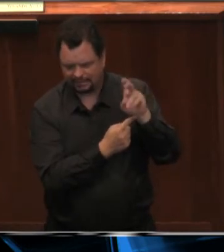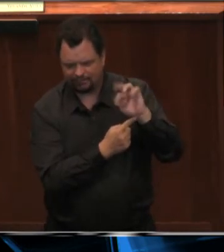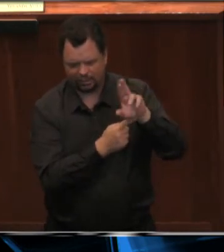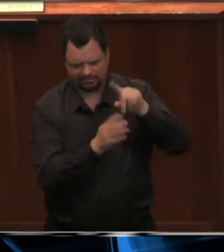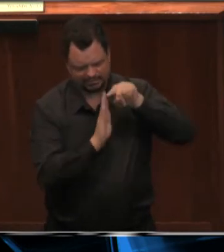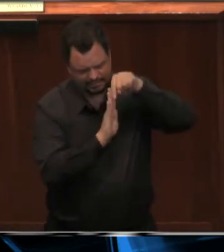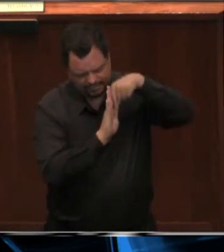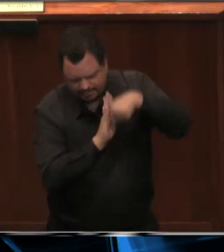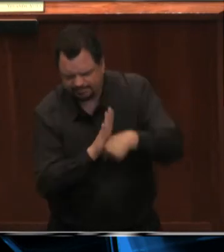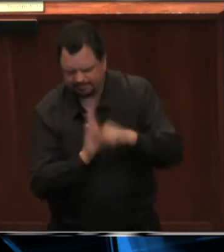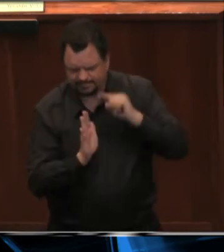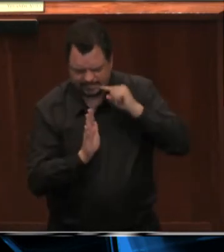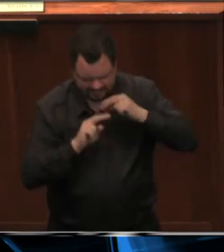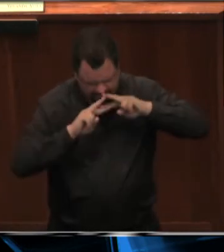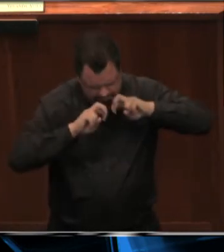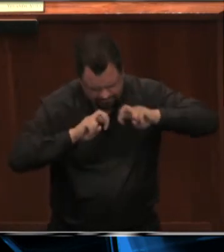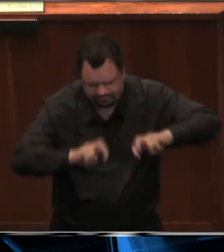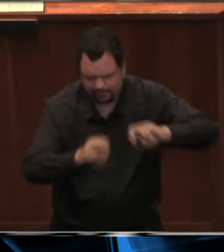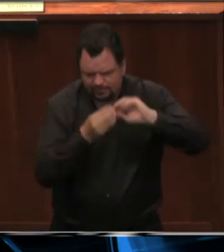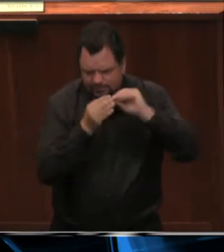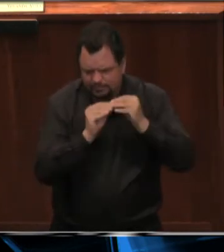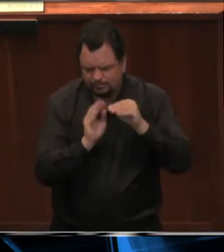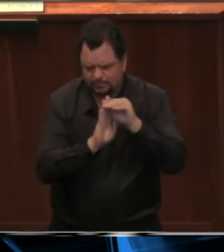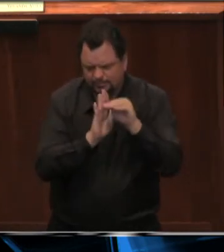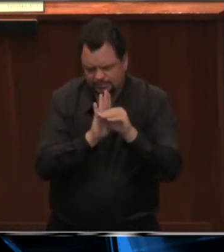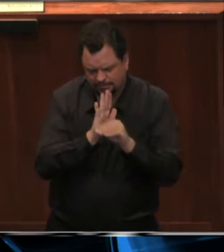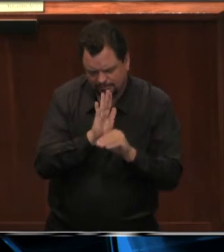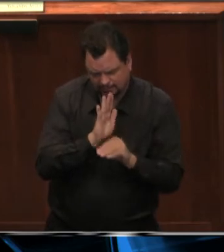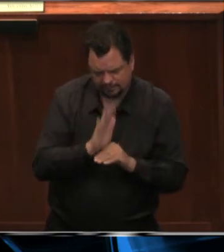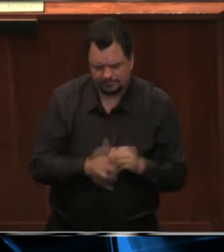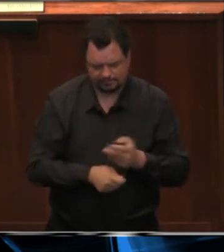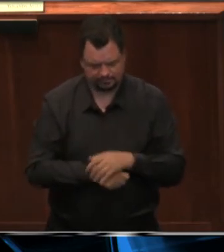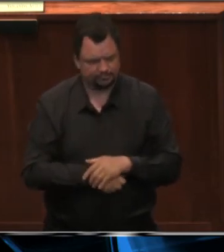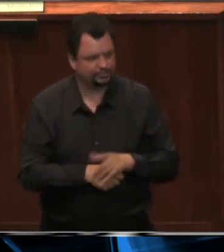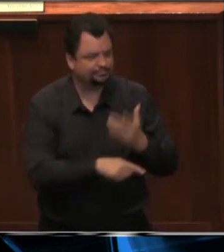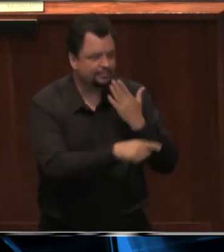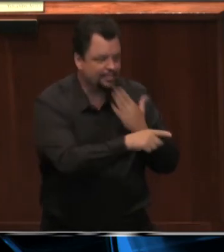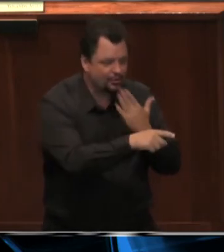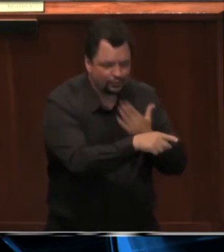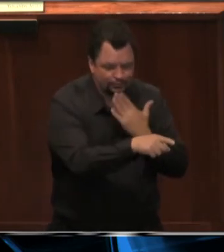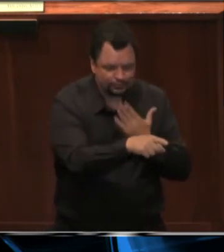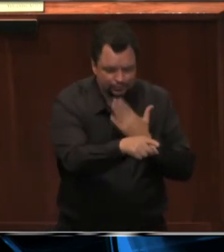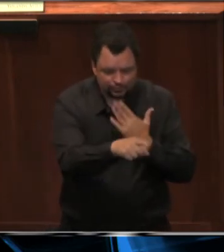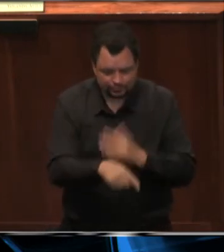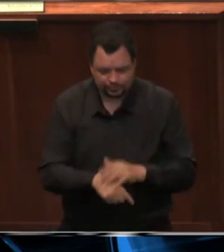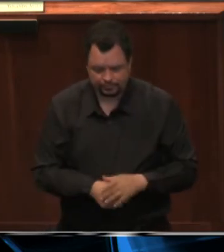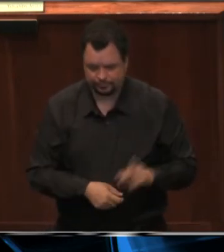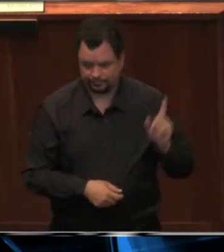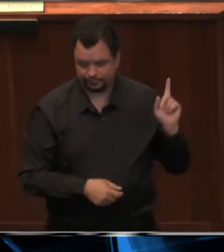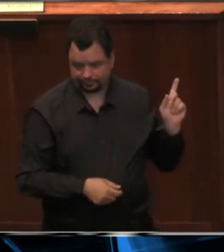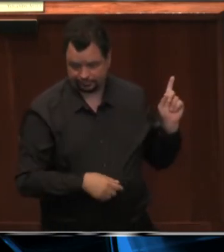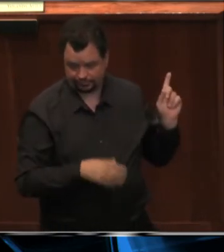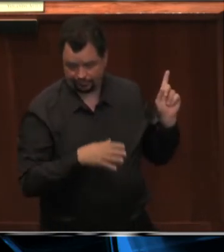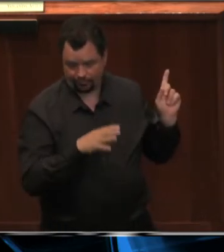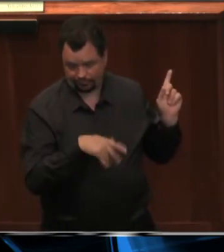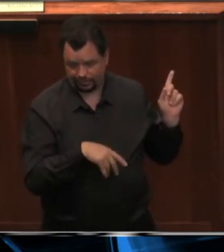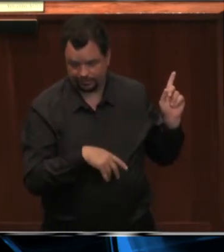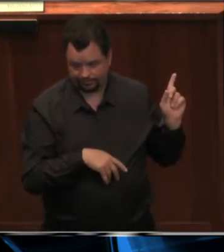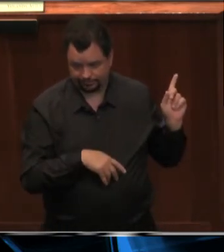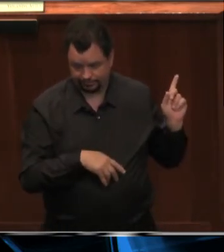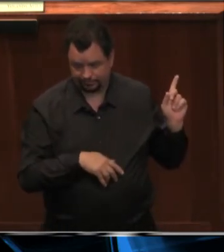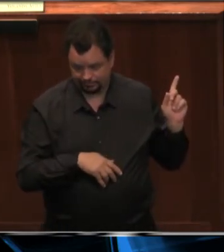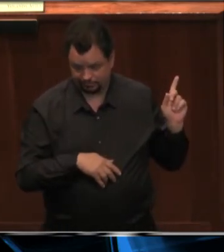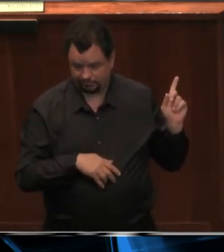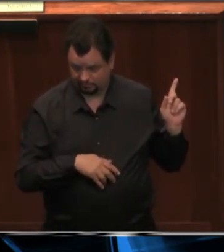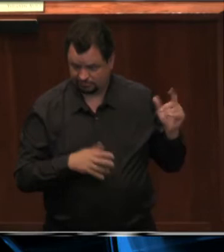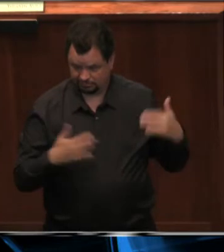our community is informed. Thank you, Dr. Johnson. Yes, I think there's been real progress in that area. Perhaps for a future Board of Health meeting, we